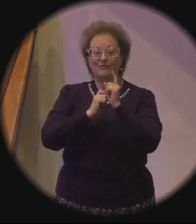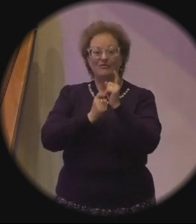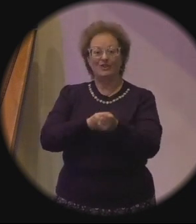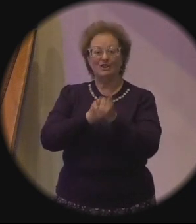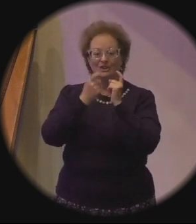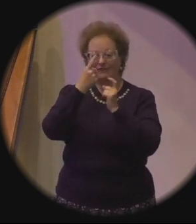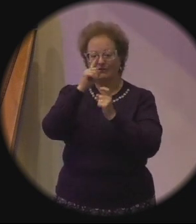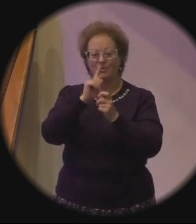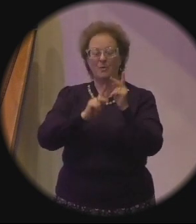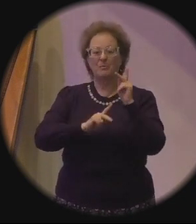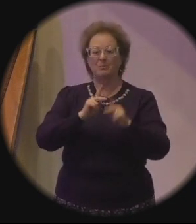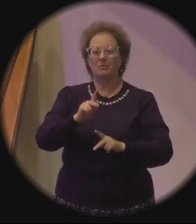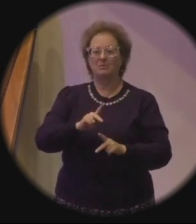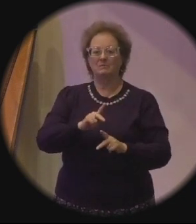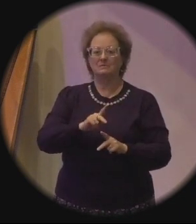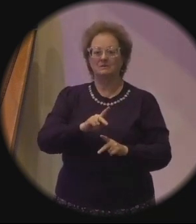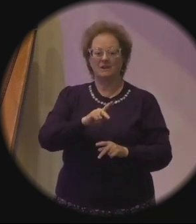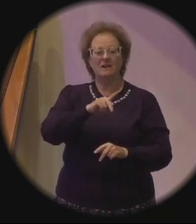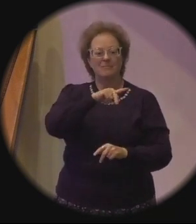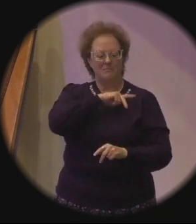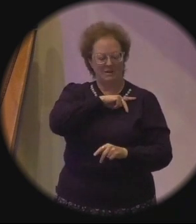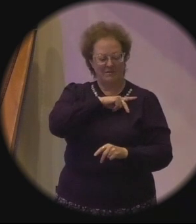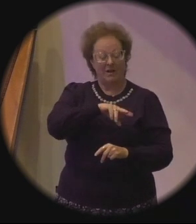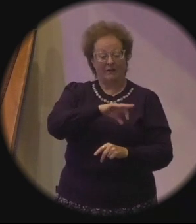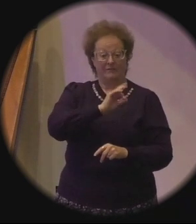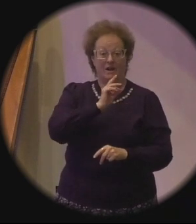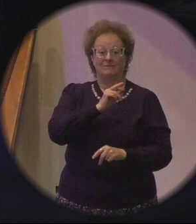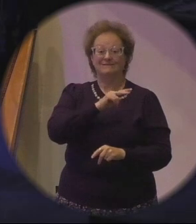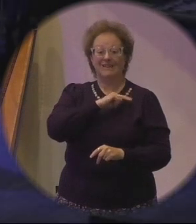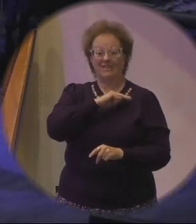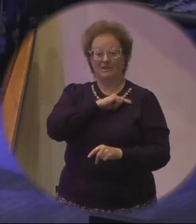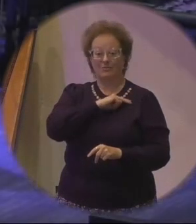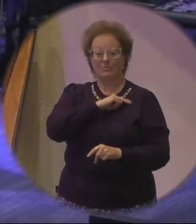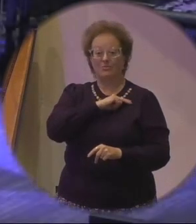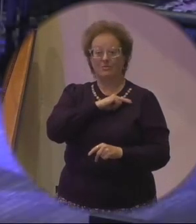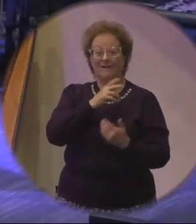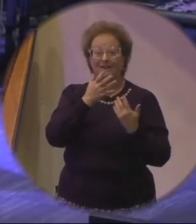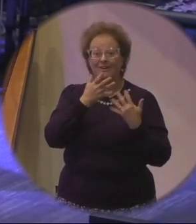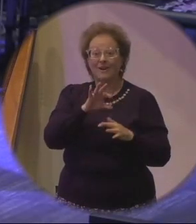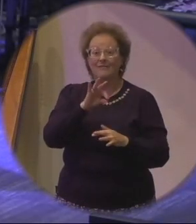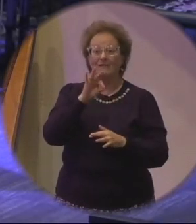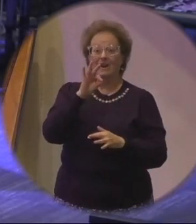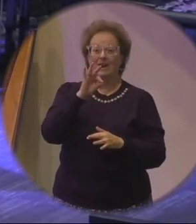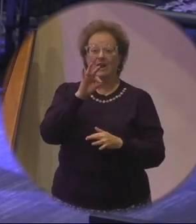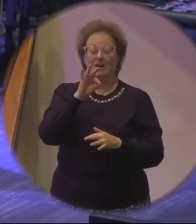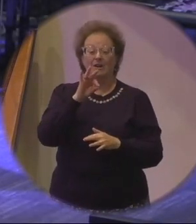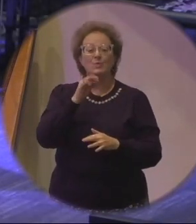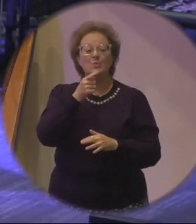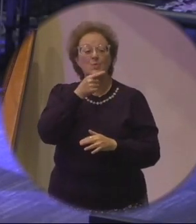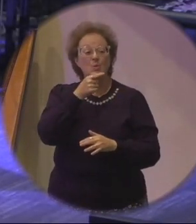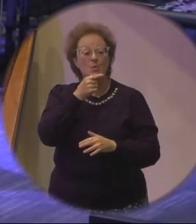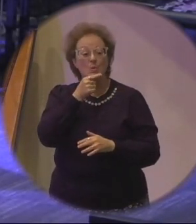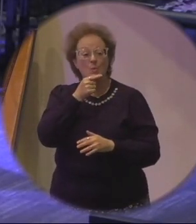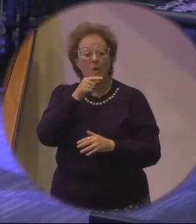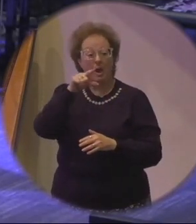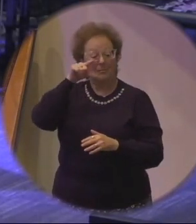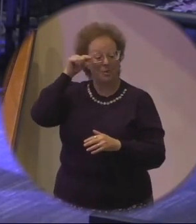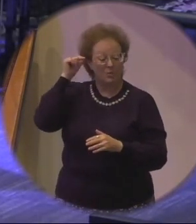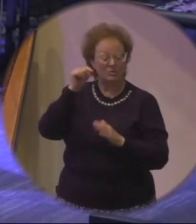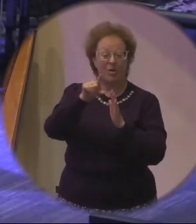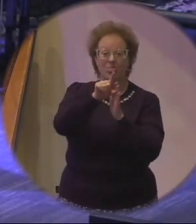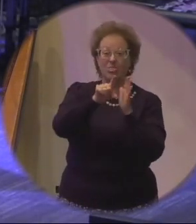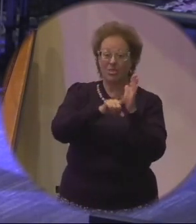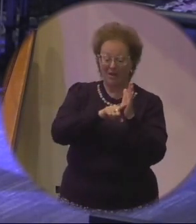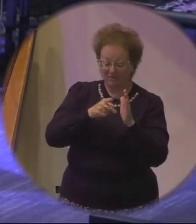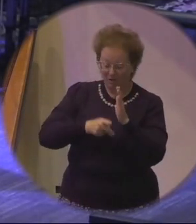Philip found Nathanael and said to him, "We have found him of whom Moses in the law and also